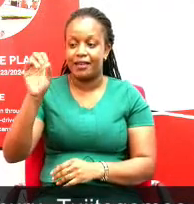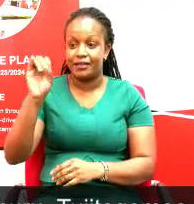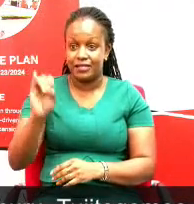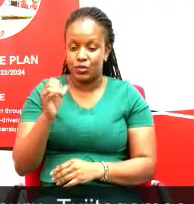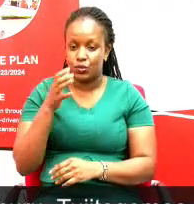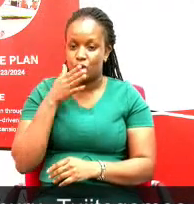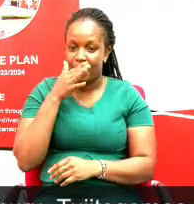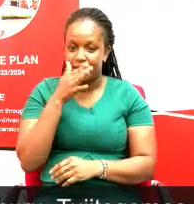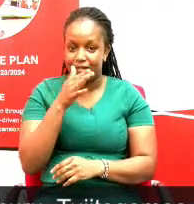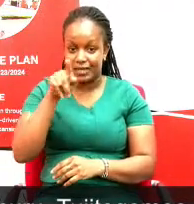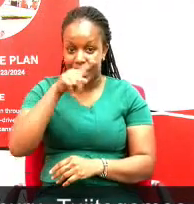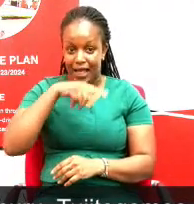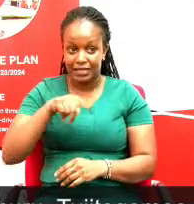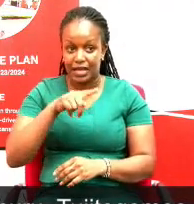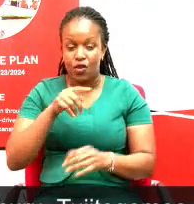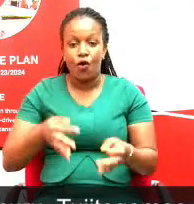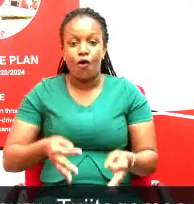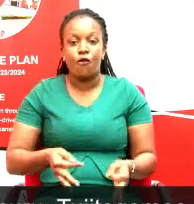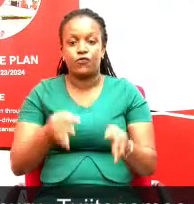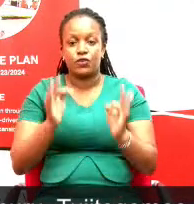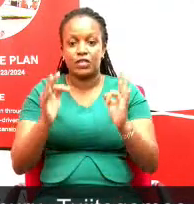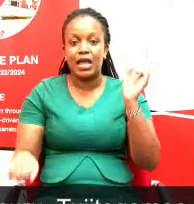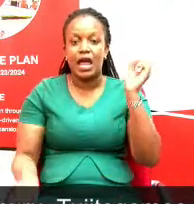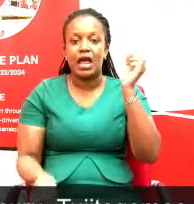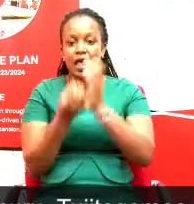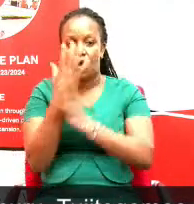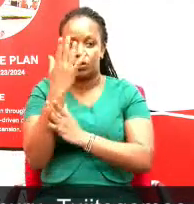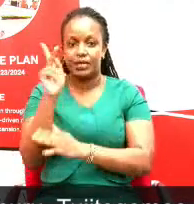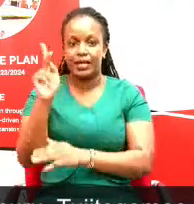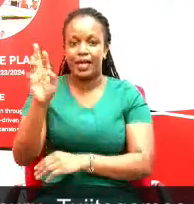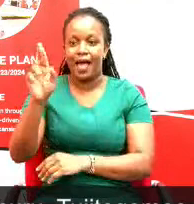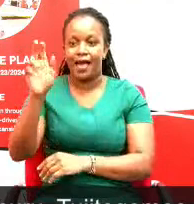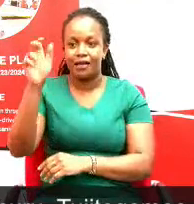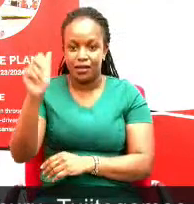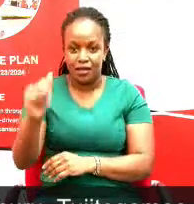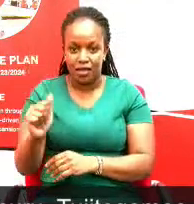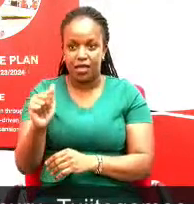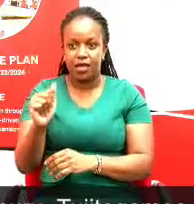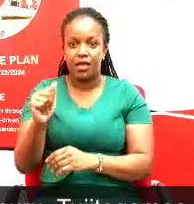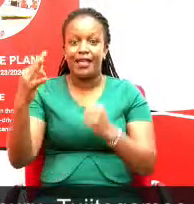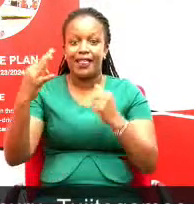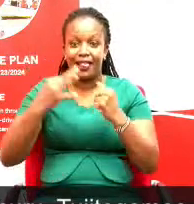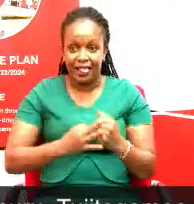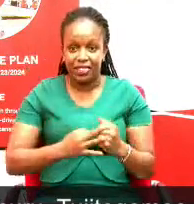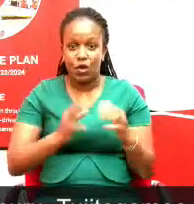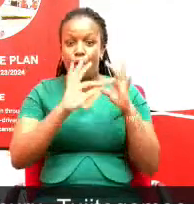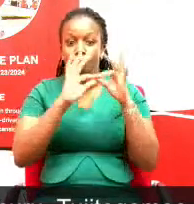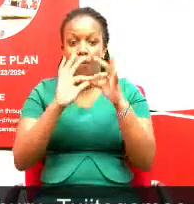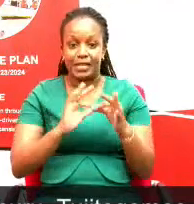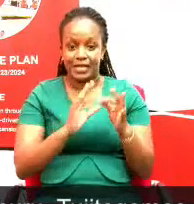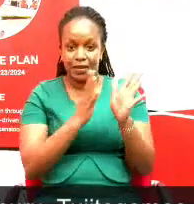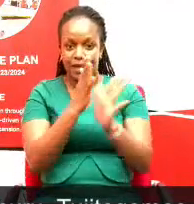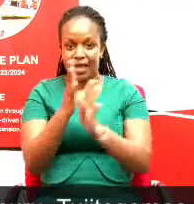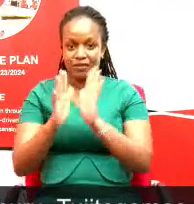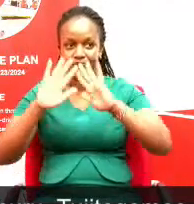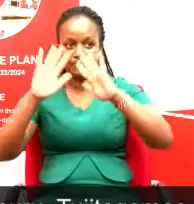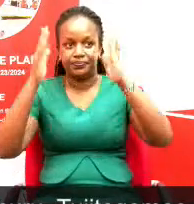address us and officially launch the KRA 8th Corporate Plan. Can you clap for him, please? Thank you.